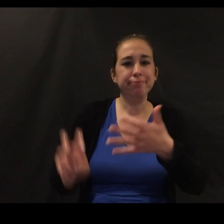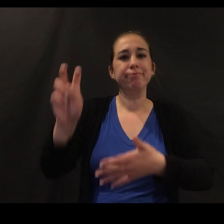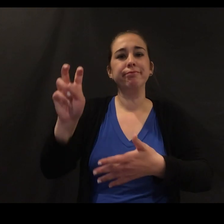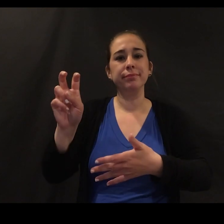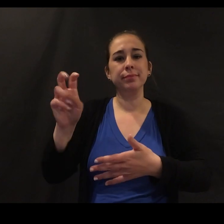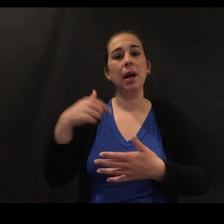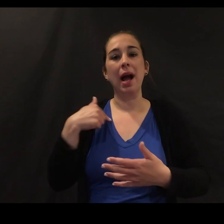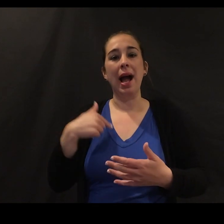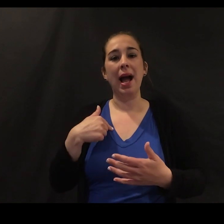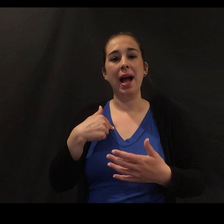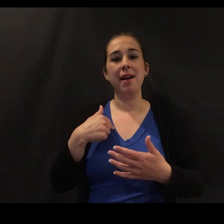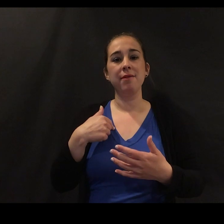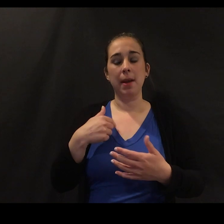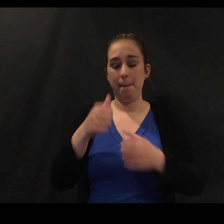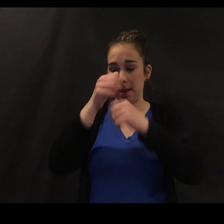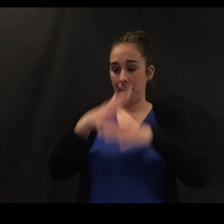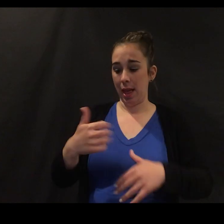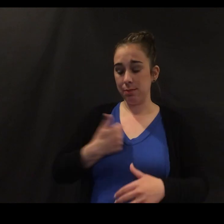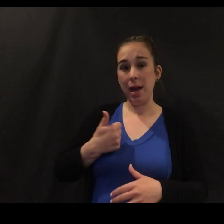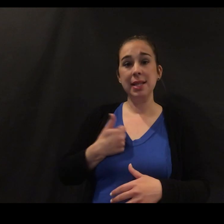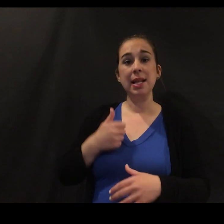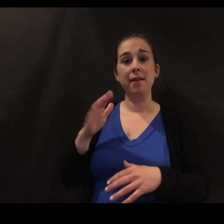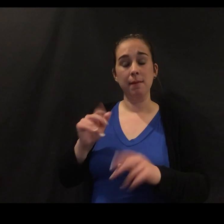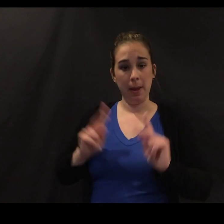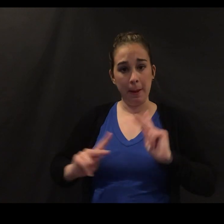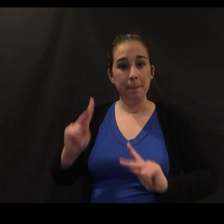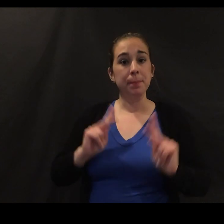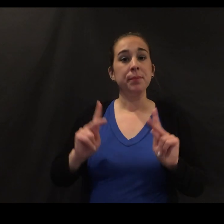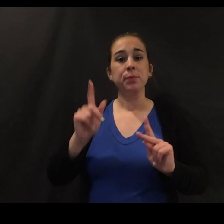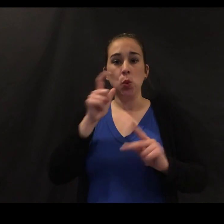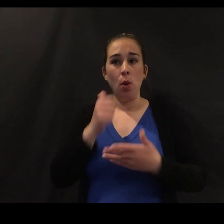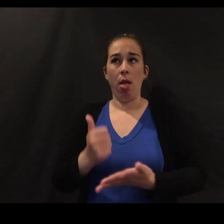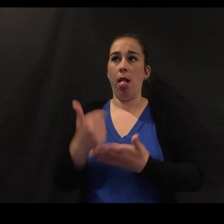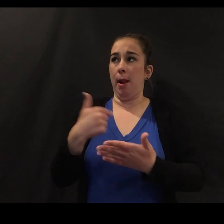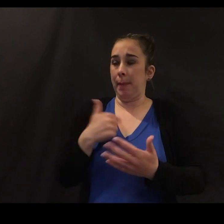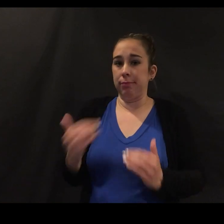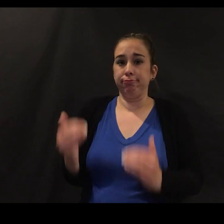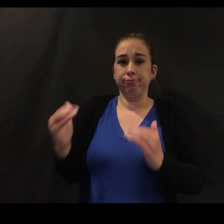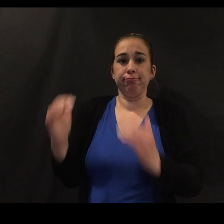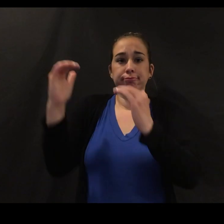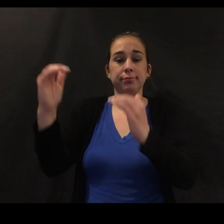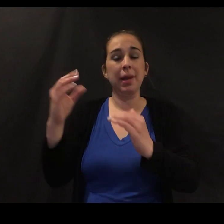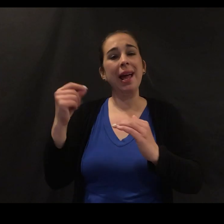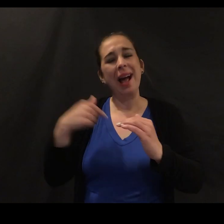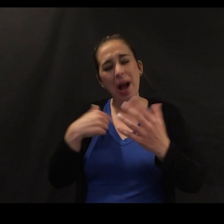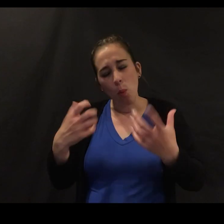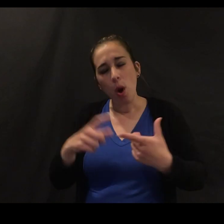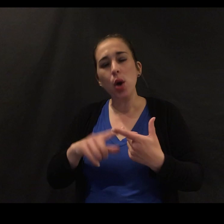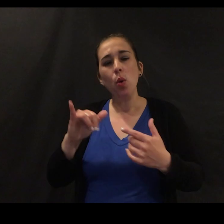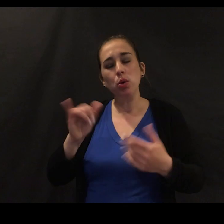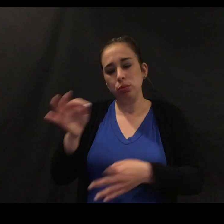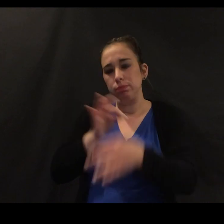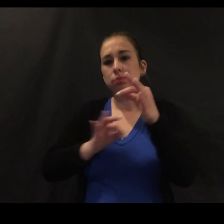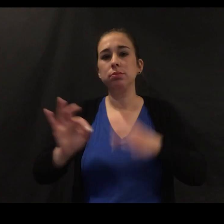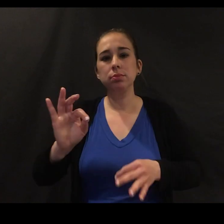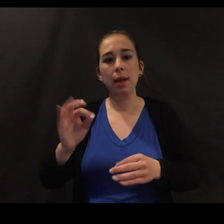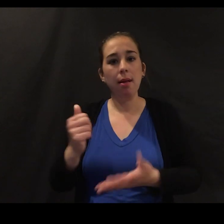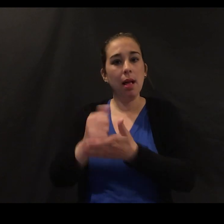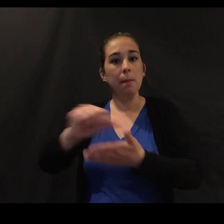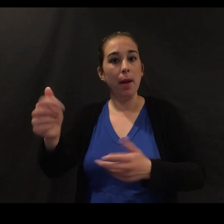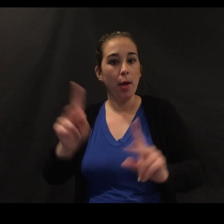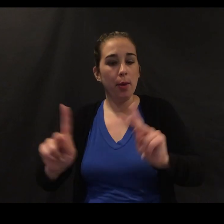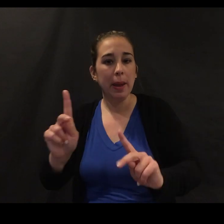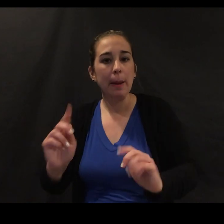I've been blessed in my life by people who've opened doors for me, and I want to be someone who can open doors for other people. Amen? Okay.